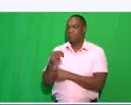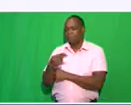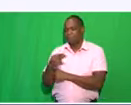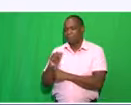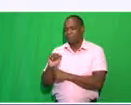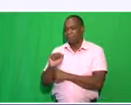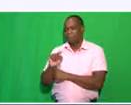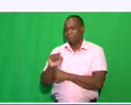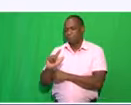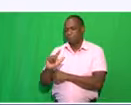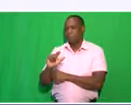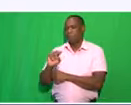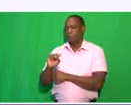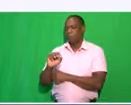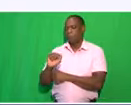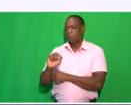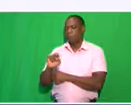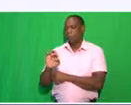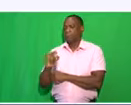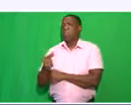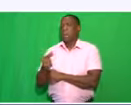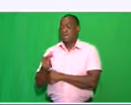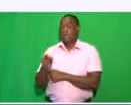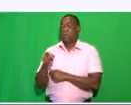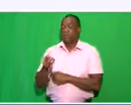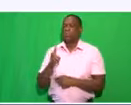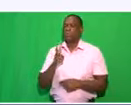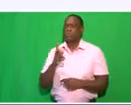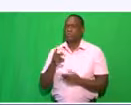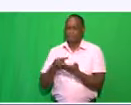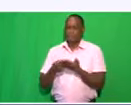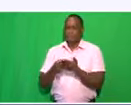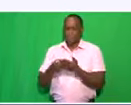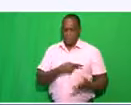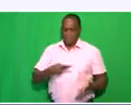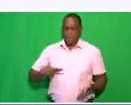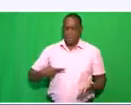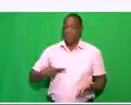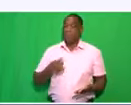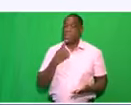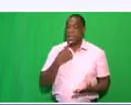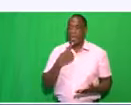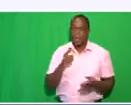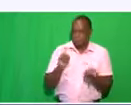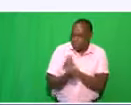Parliament, where she would have indicated that there would not be any change